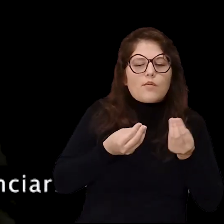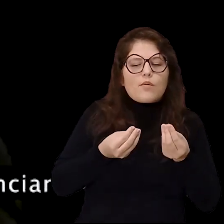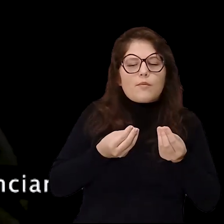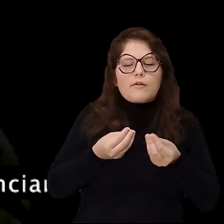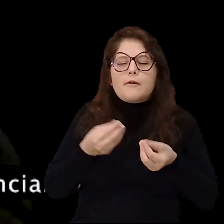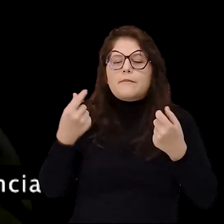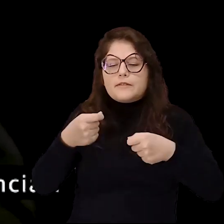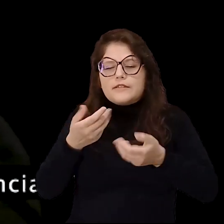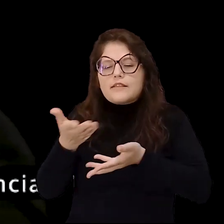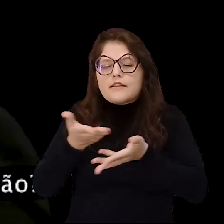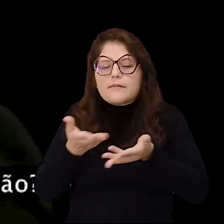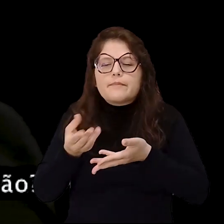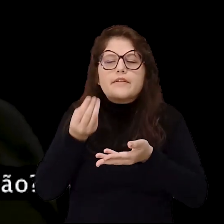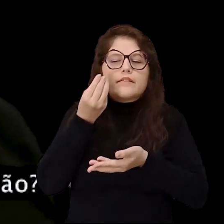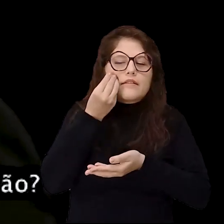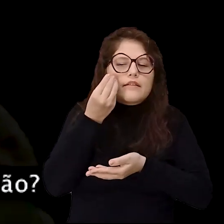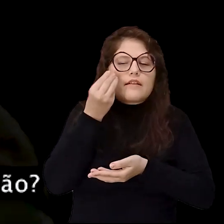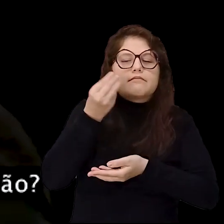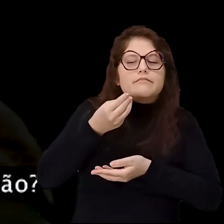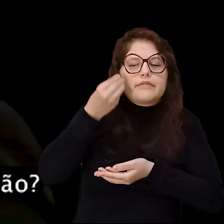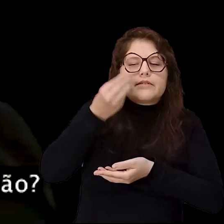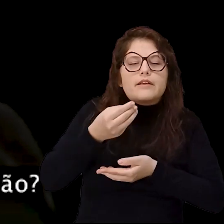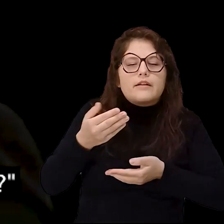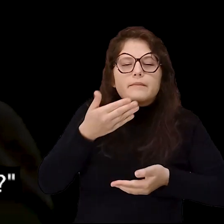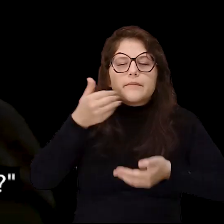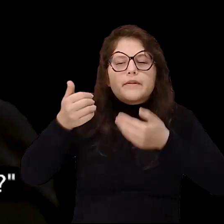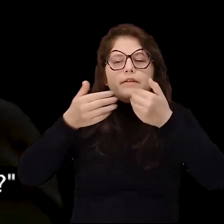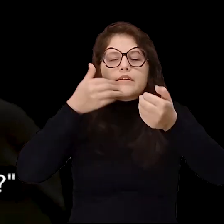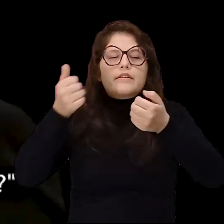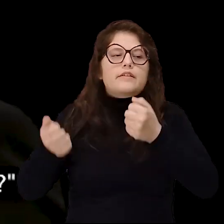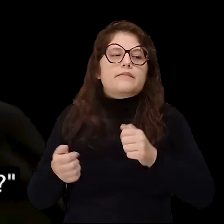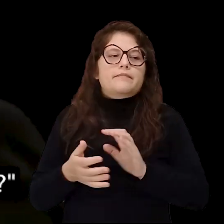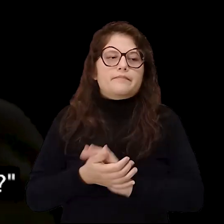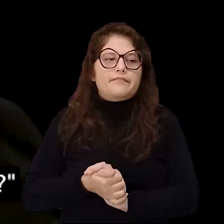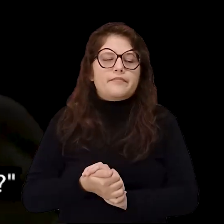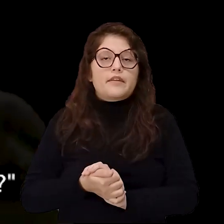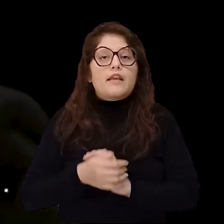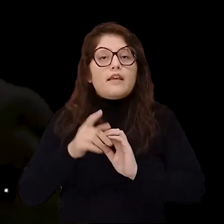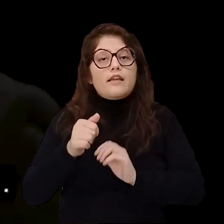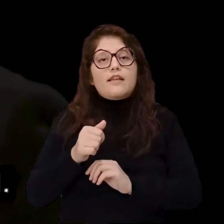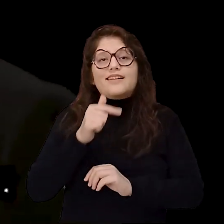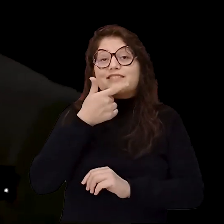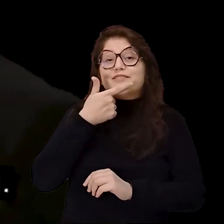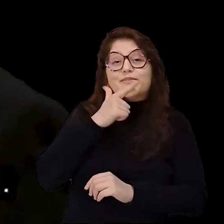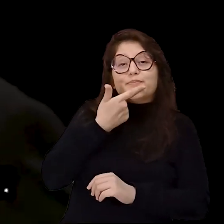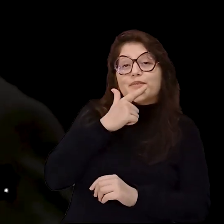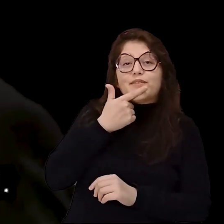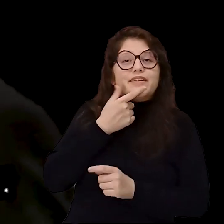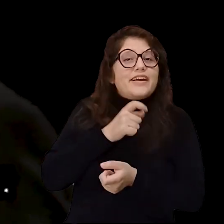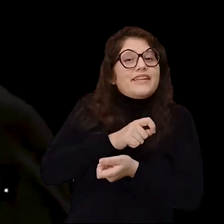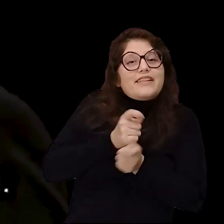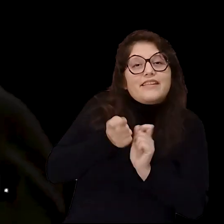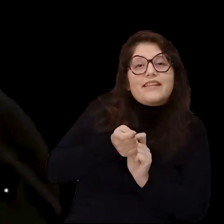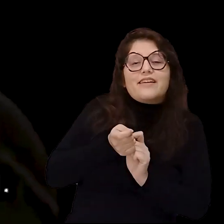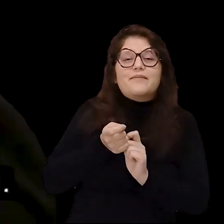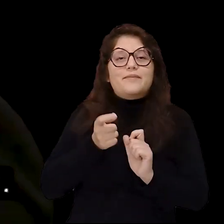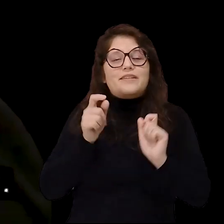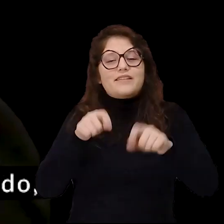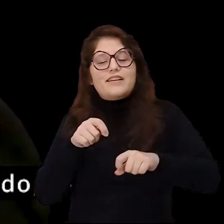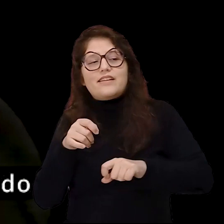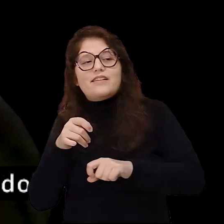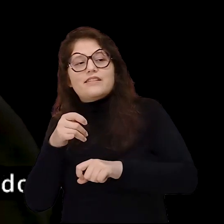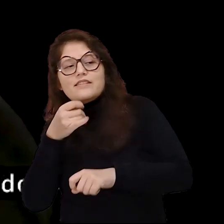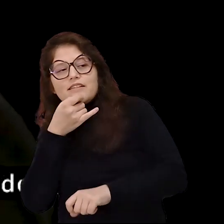what people are supposed to experience? Didn't we evolve to have depression? Isn't it part of your personality? To which I would say, mood is